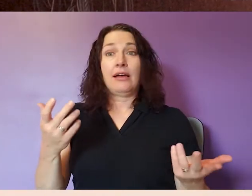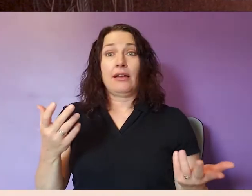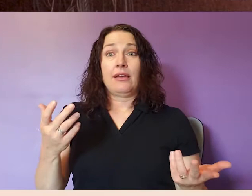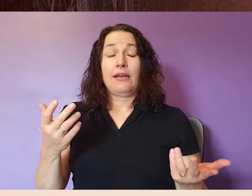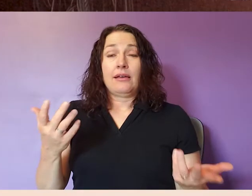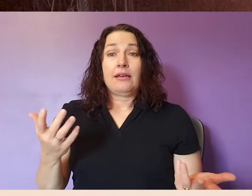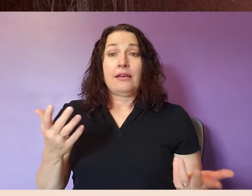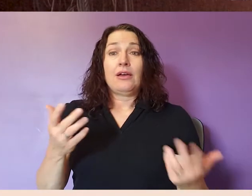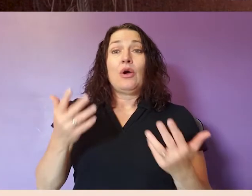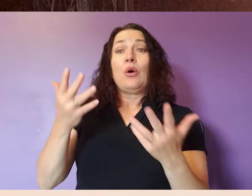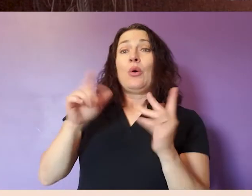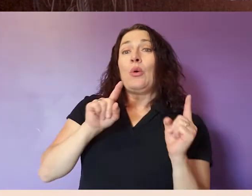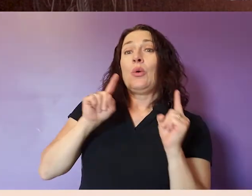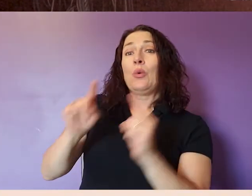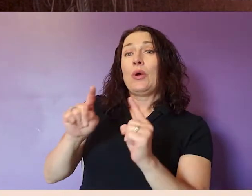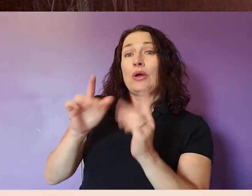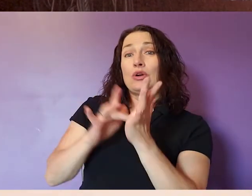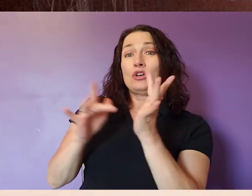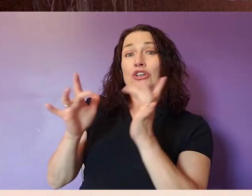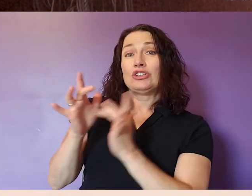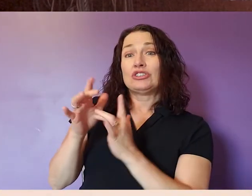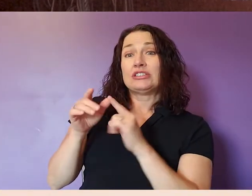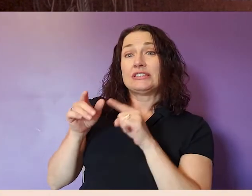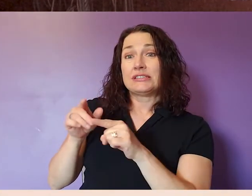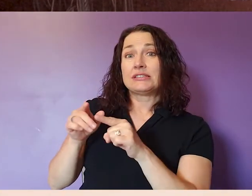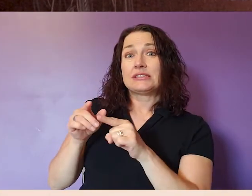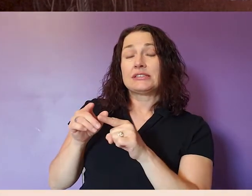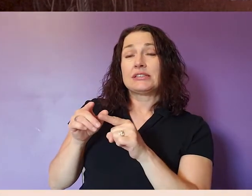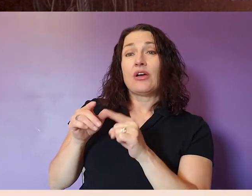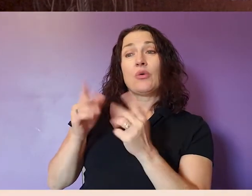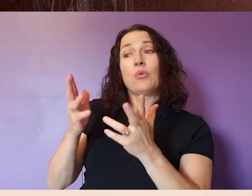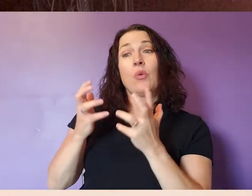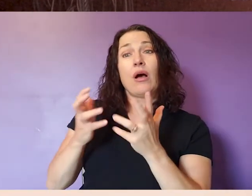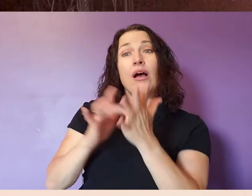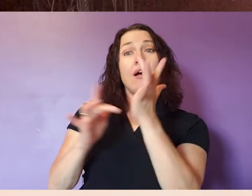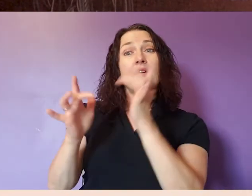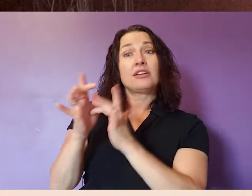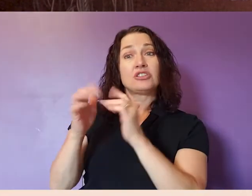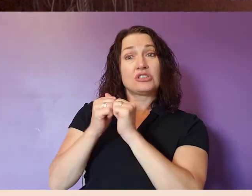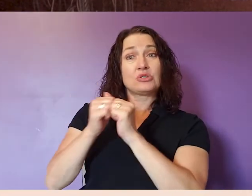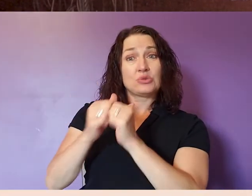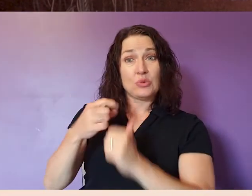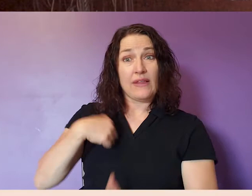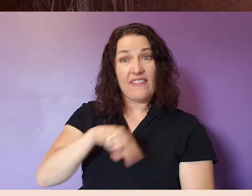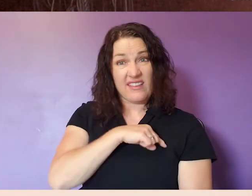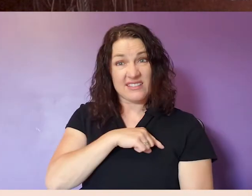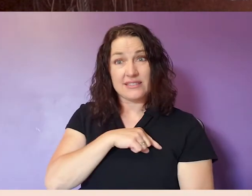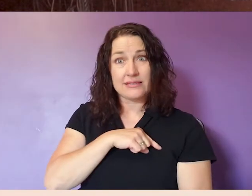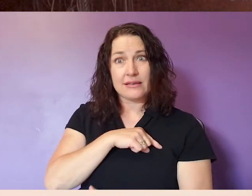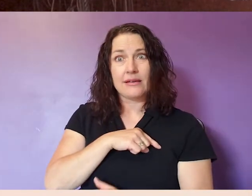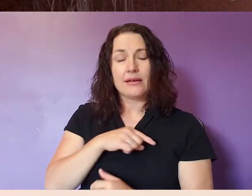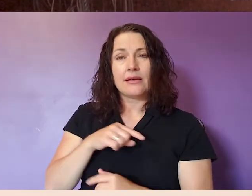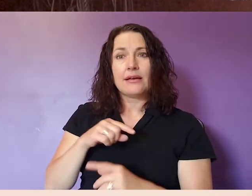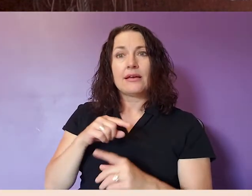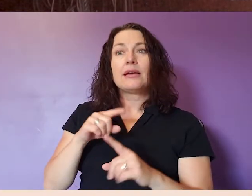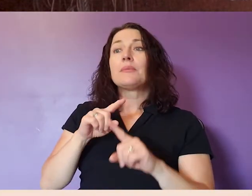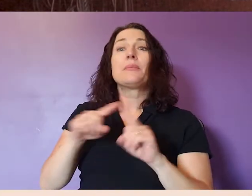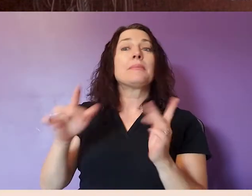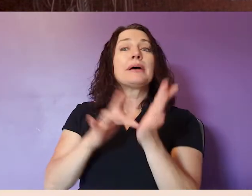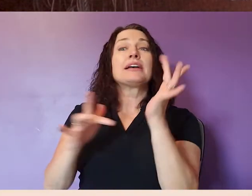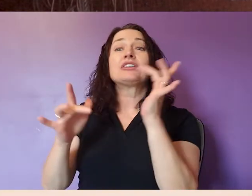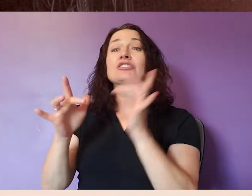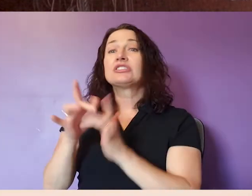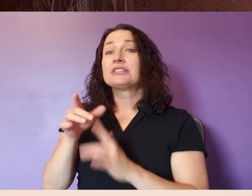it wants to be shepherd more than be distant to be across from us so he goes from one side of the